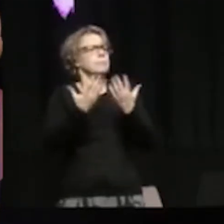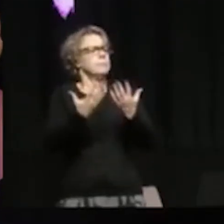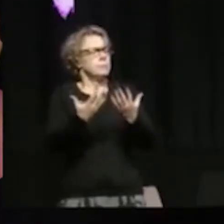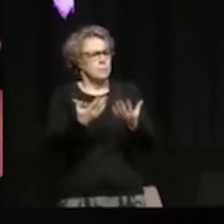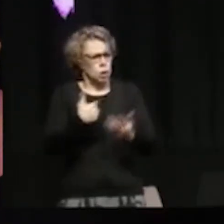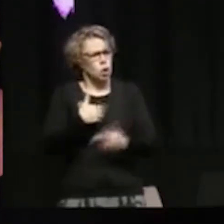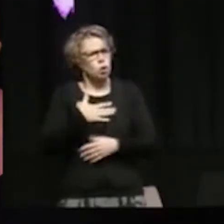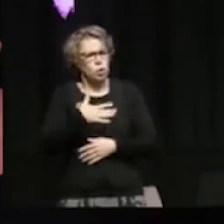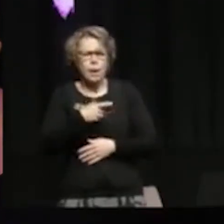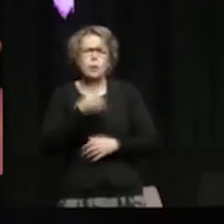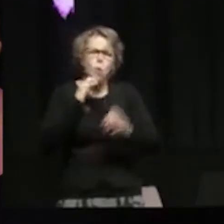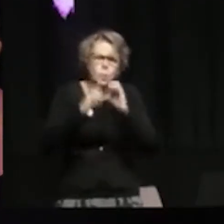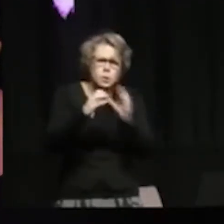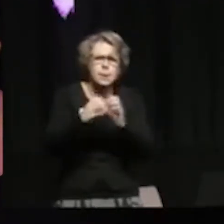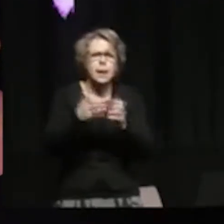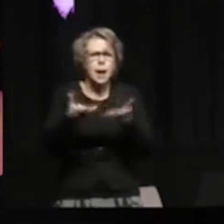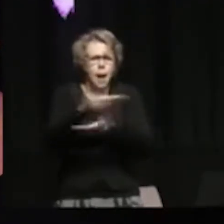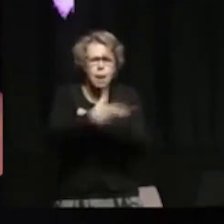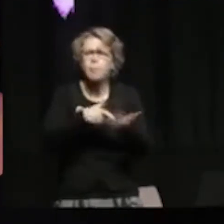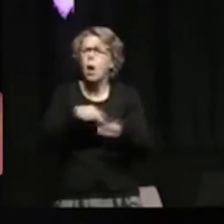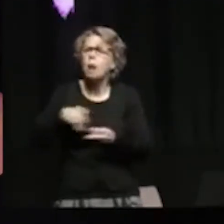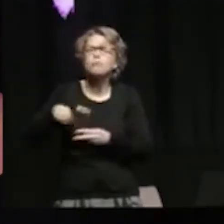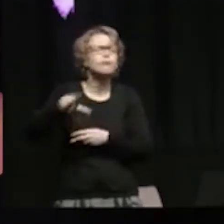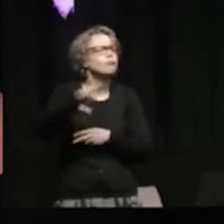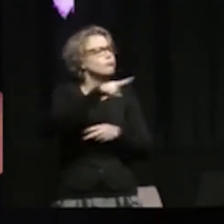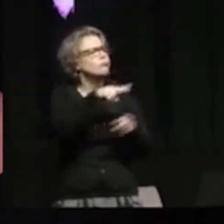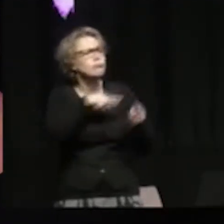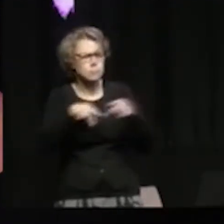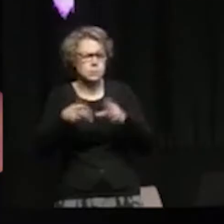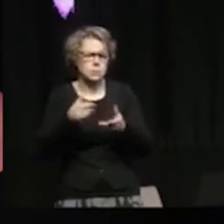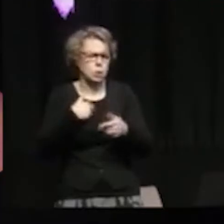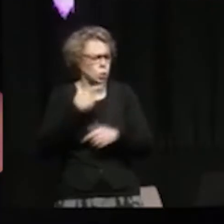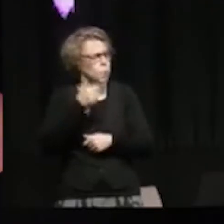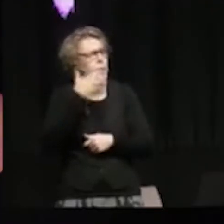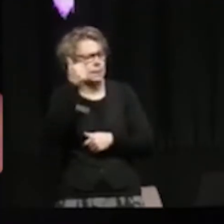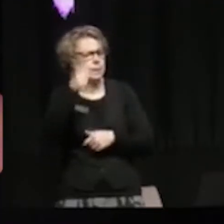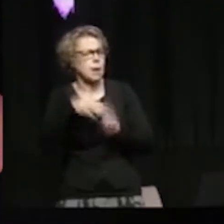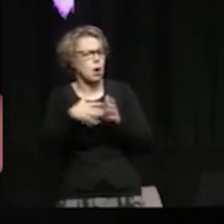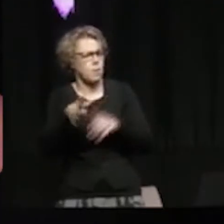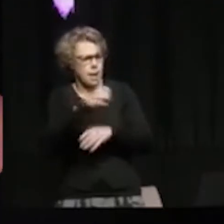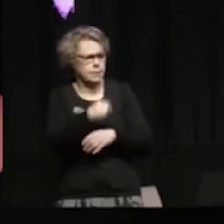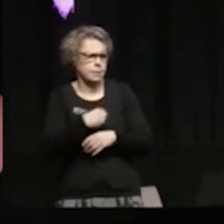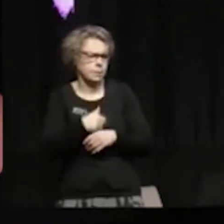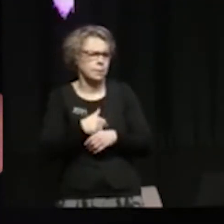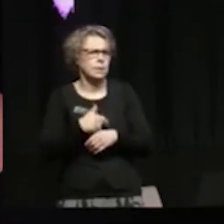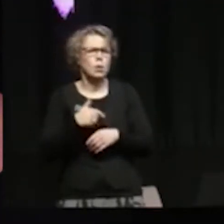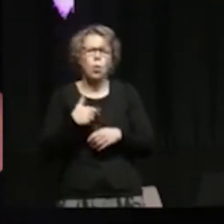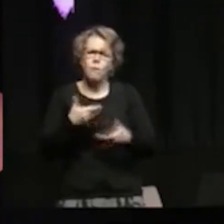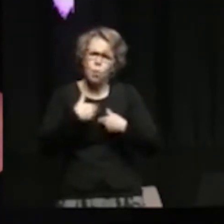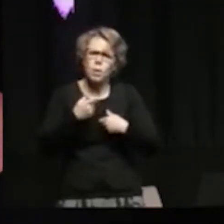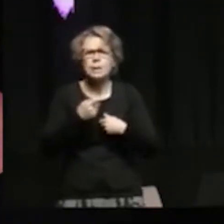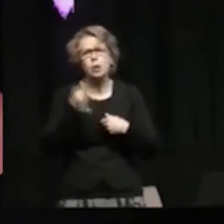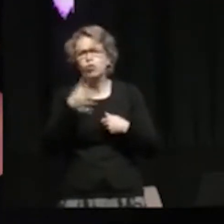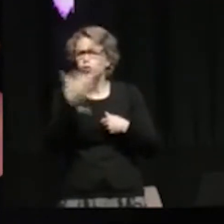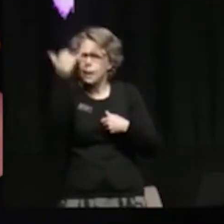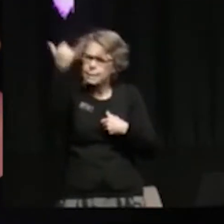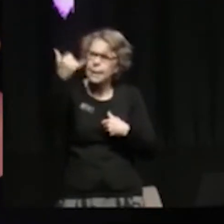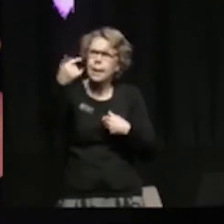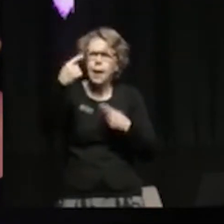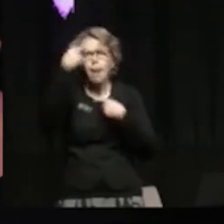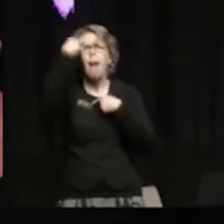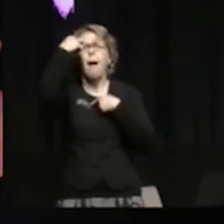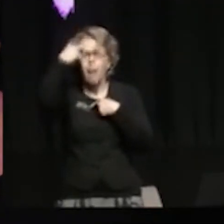most important thing, to meet people and to communicate. Just walk around. I think that's the best of all. Yes. Take